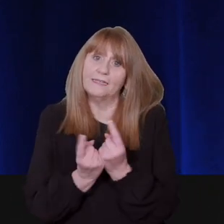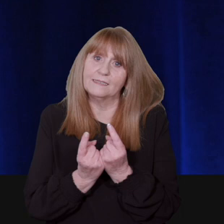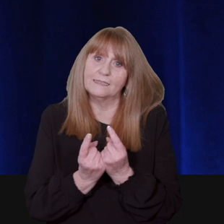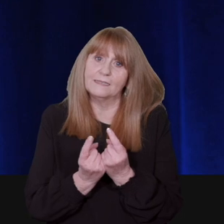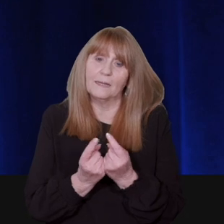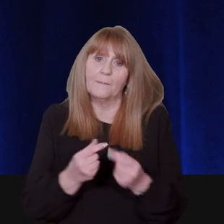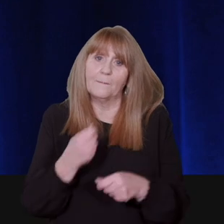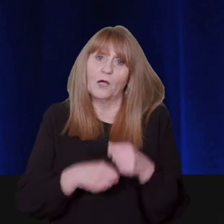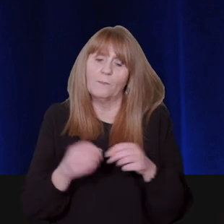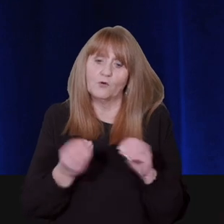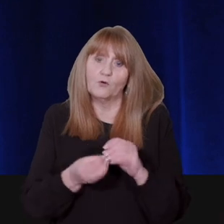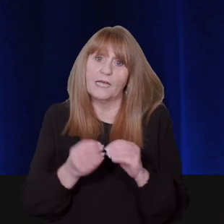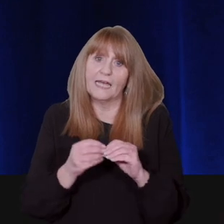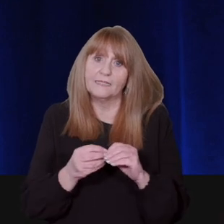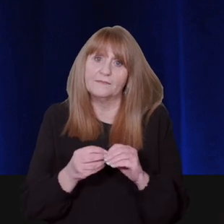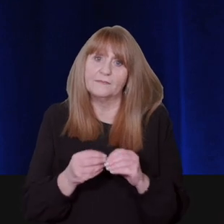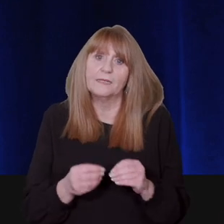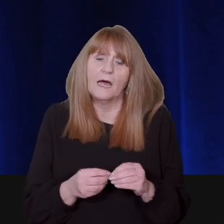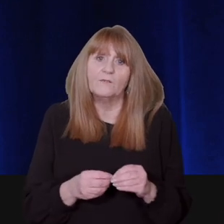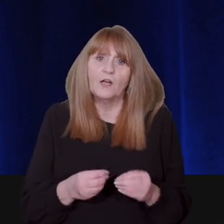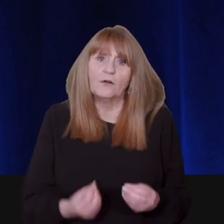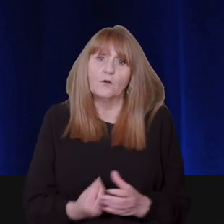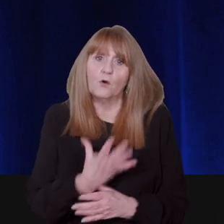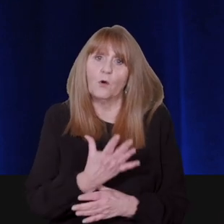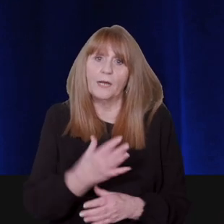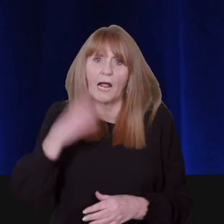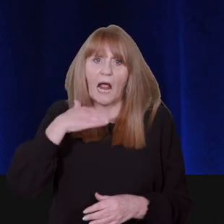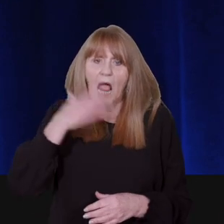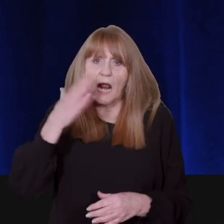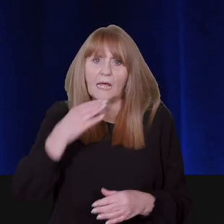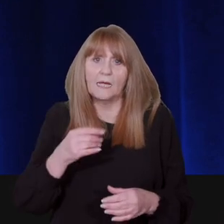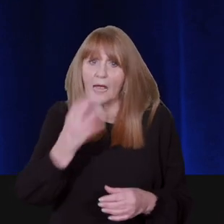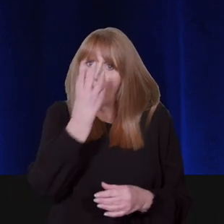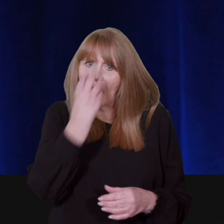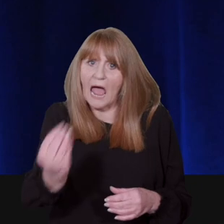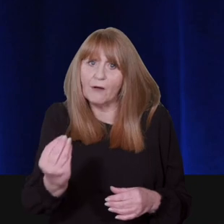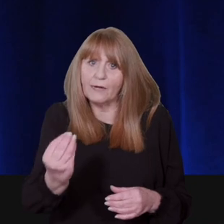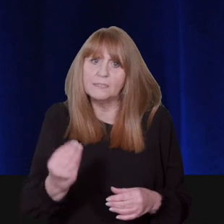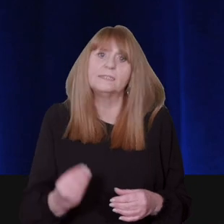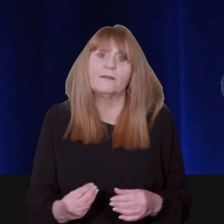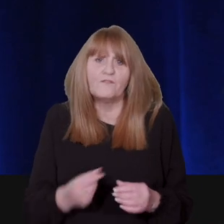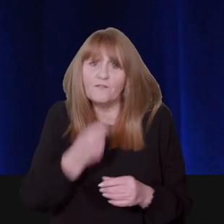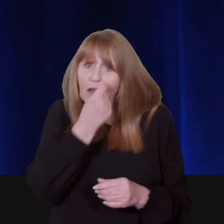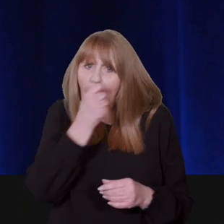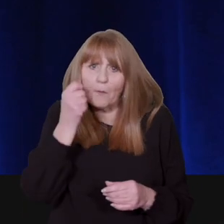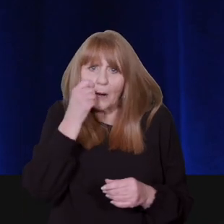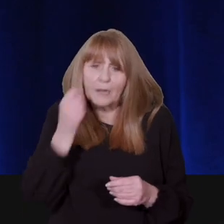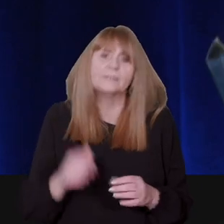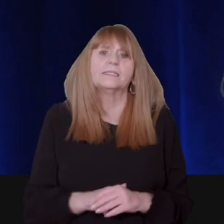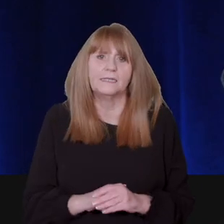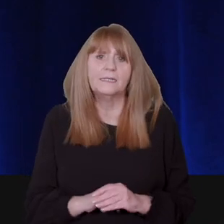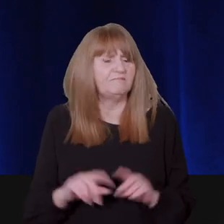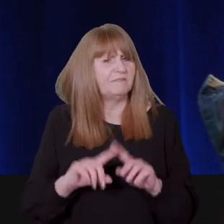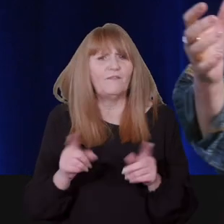creative. I've grown garlic, I've grown carrot tops, I've grown lupins. I'm now looking at trying to